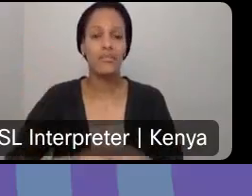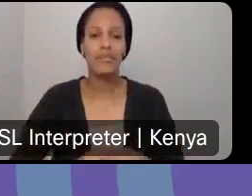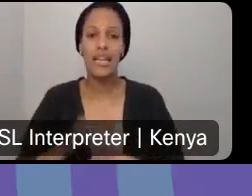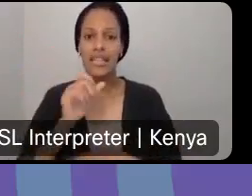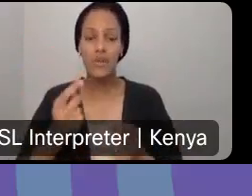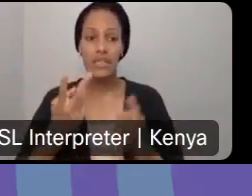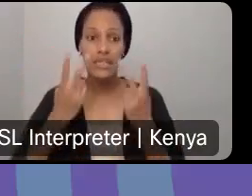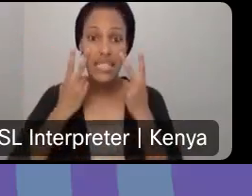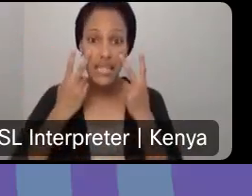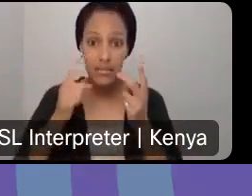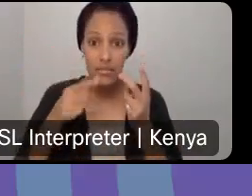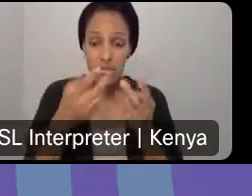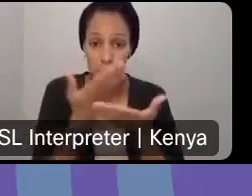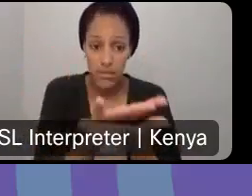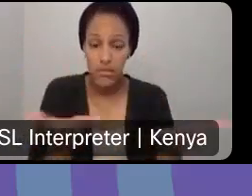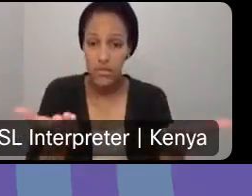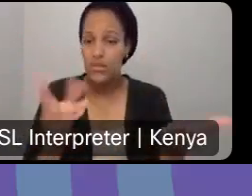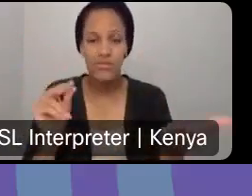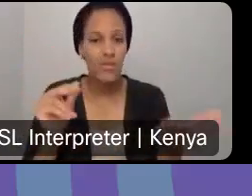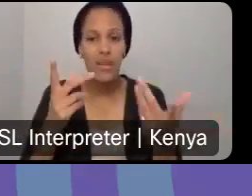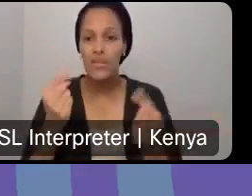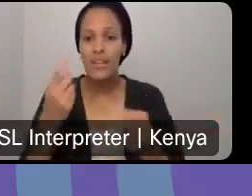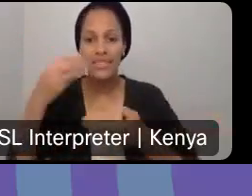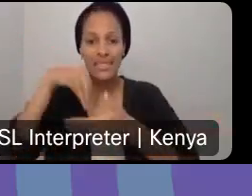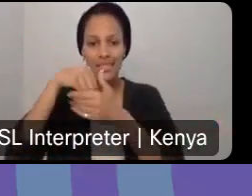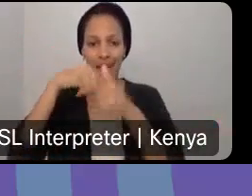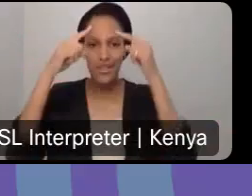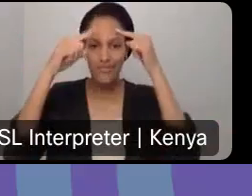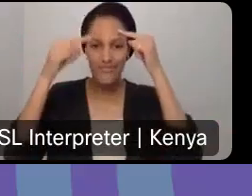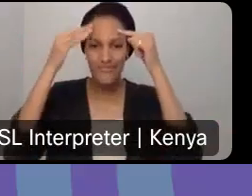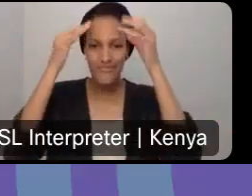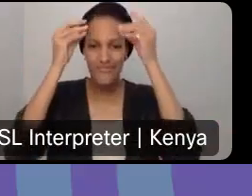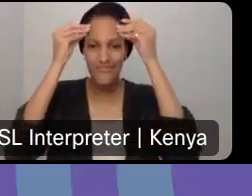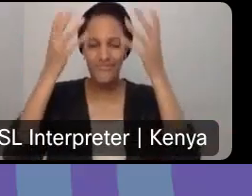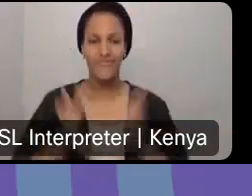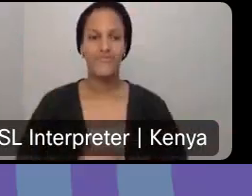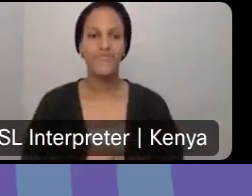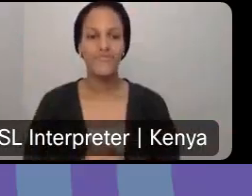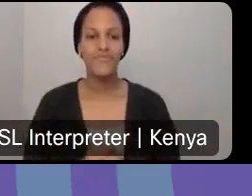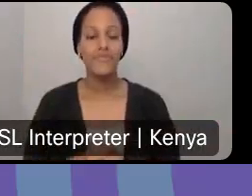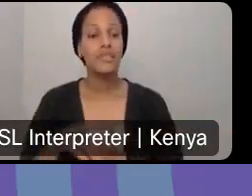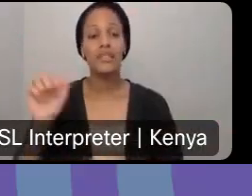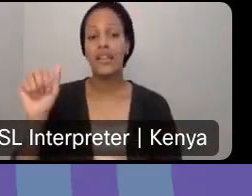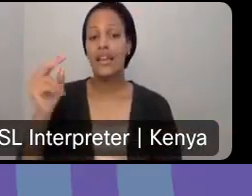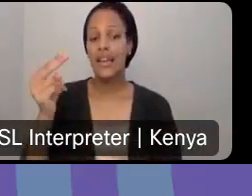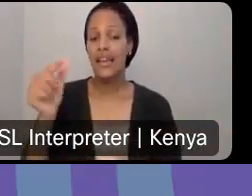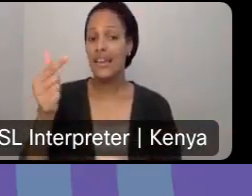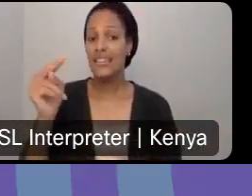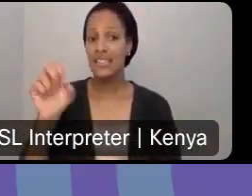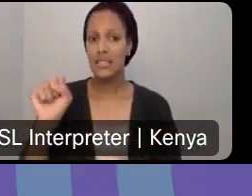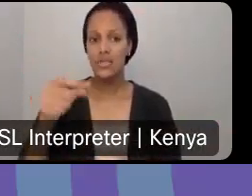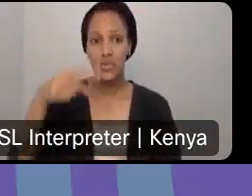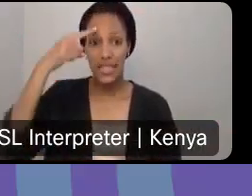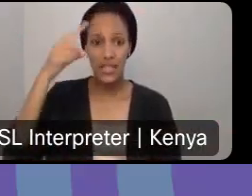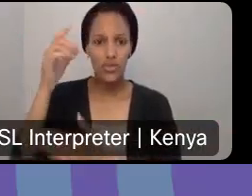in the mind. With this painting, Agnes Martin was not trying to create an image of a tree,